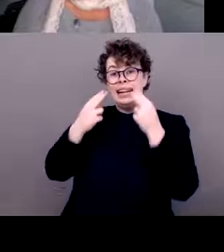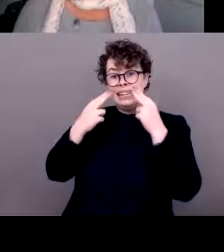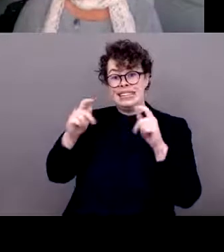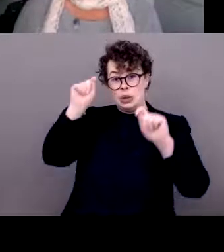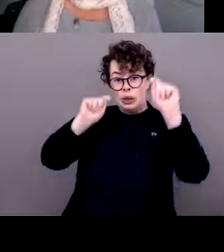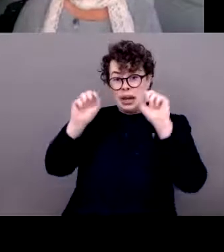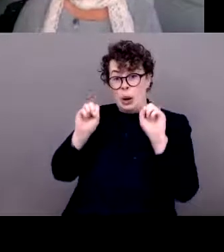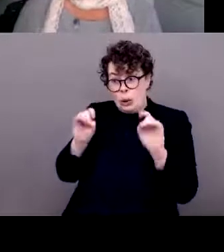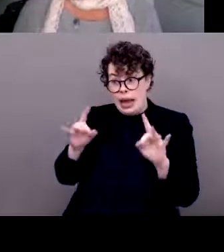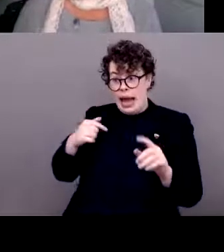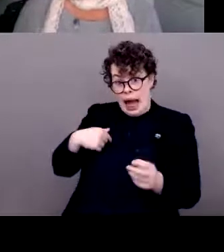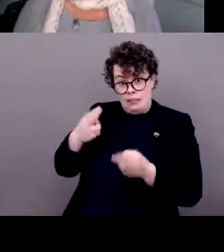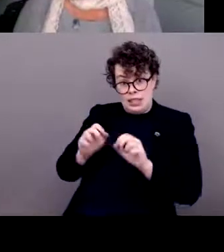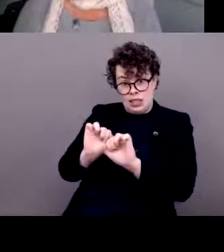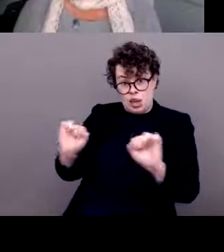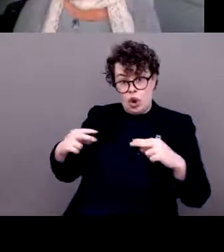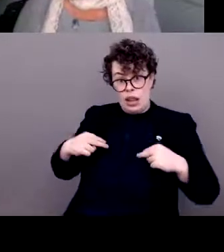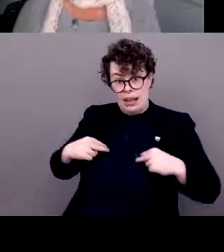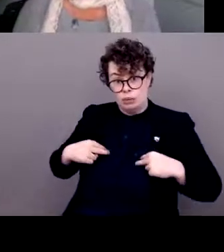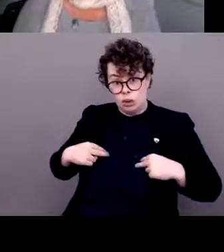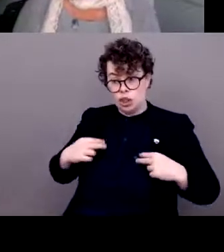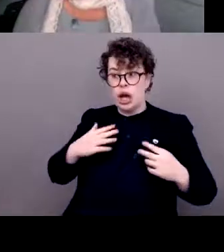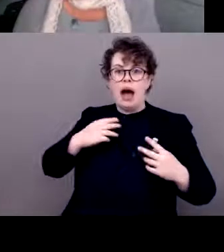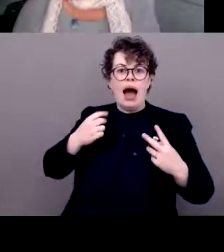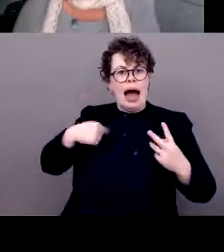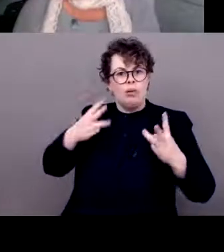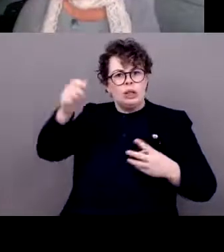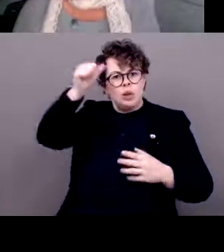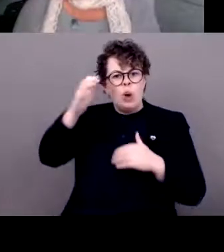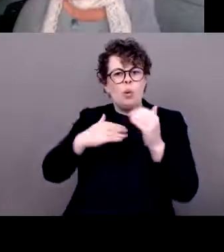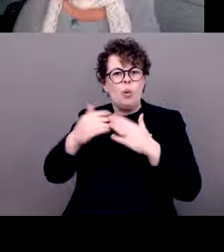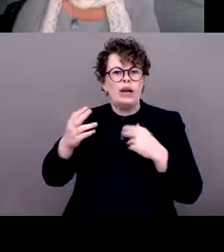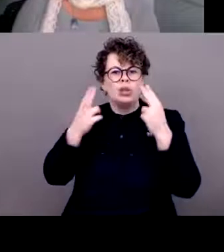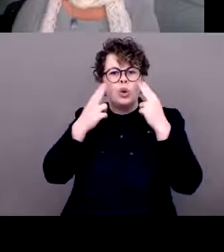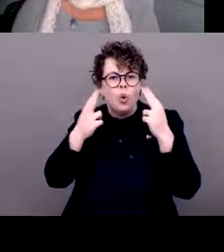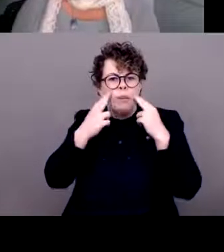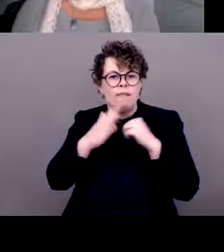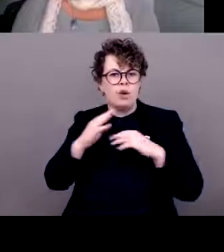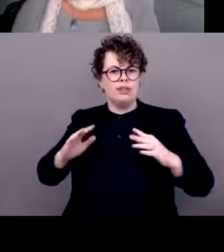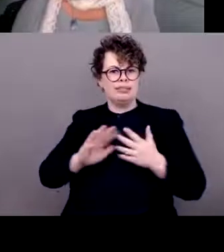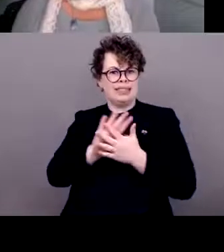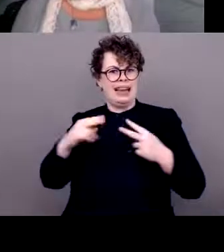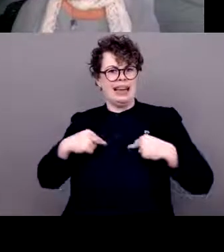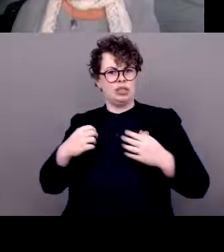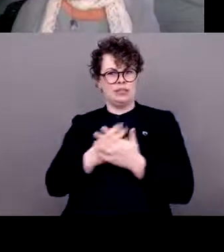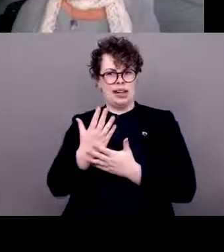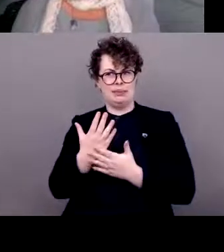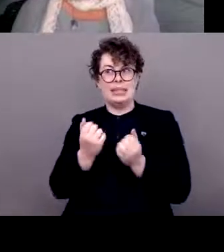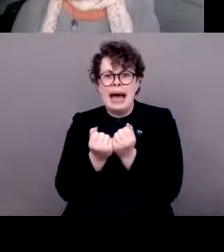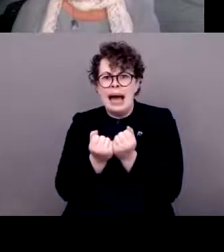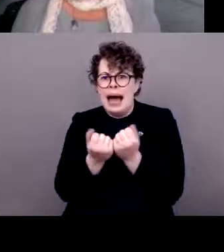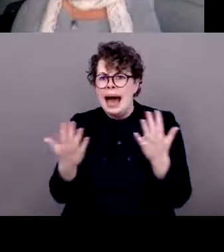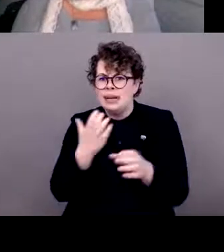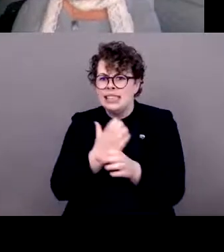when we are developing the test and deriving norms, and how many children is enough? I mentioned before that in spoken